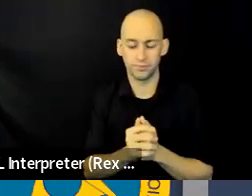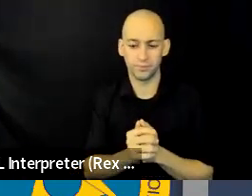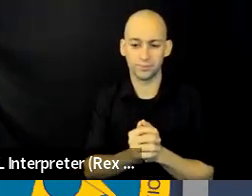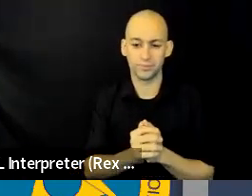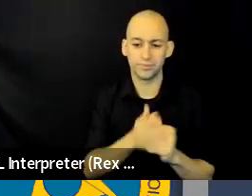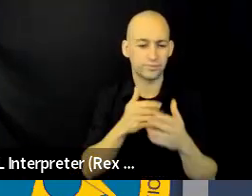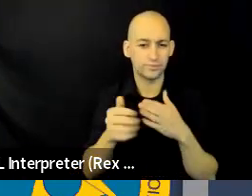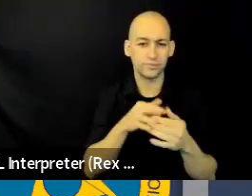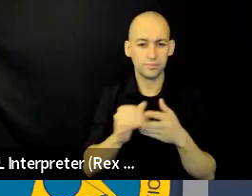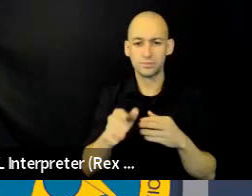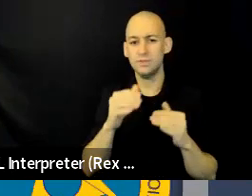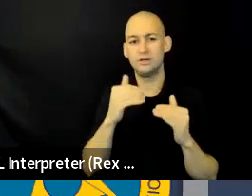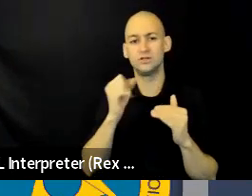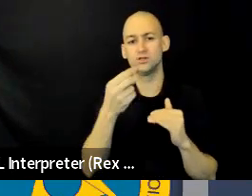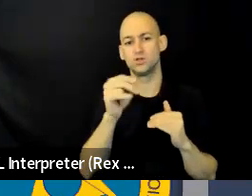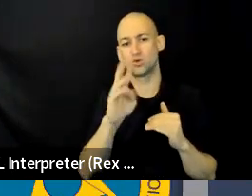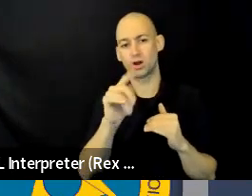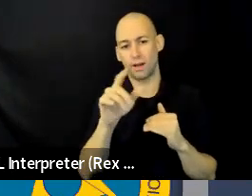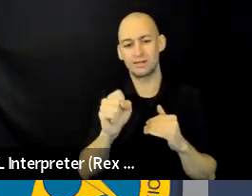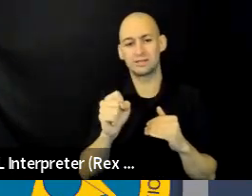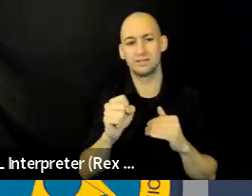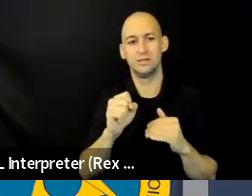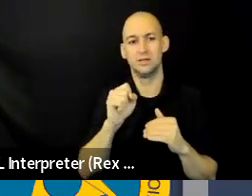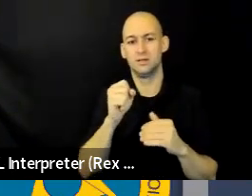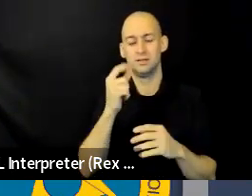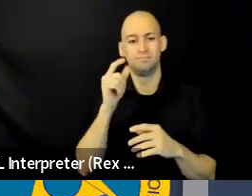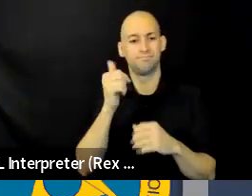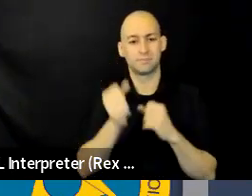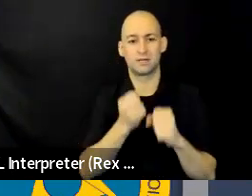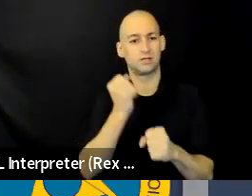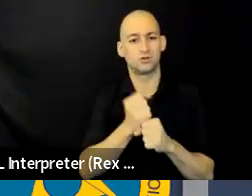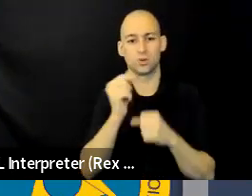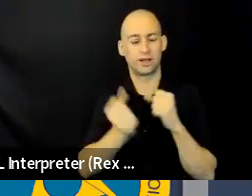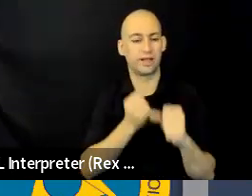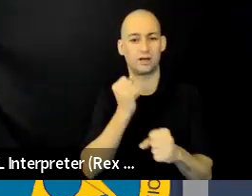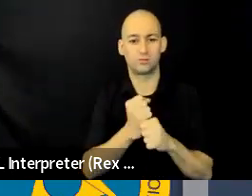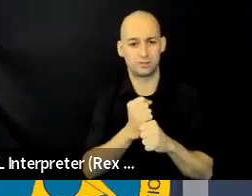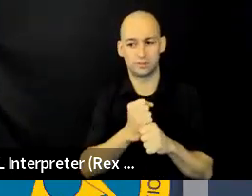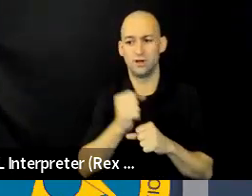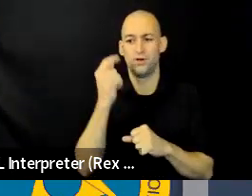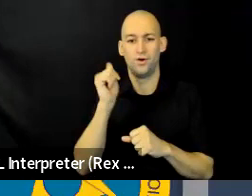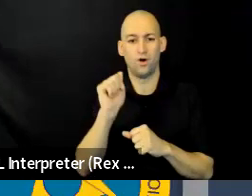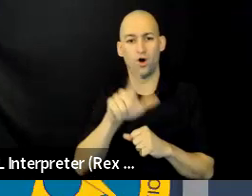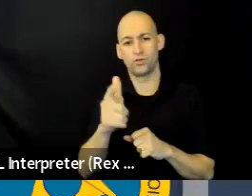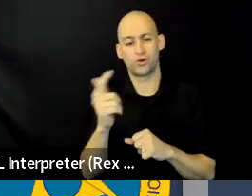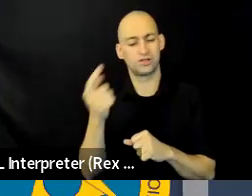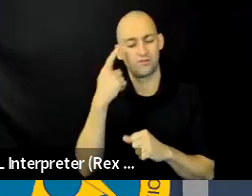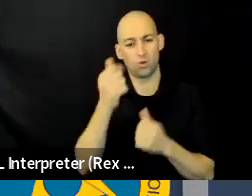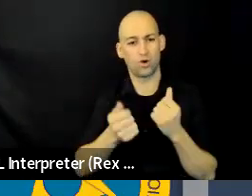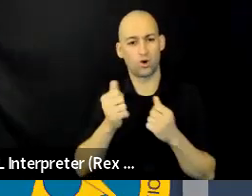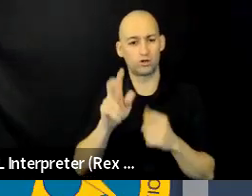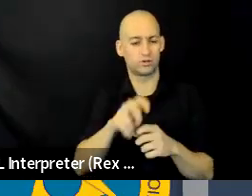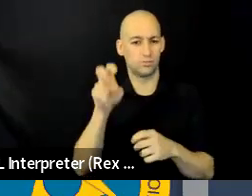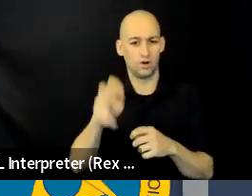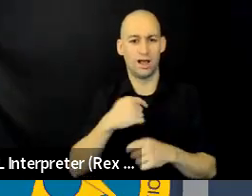Despite many shortcomings of our country's infrastructure, born of decades of lack of priority for alternatives to car transportation, I